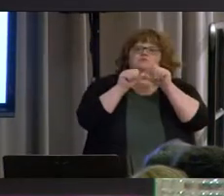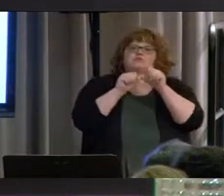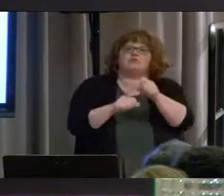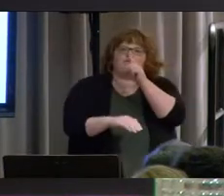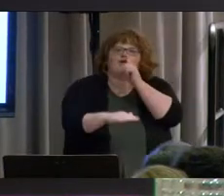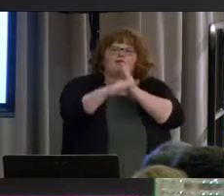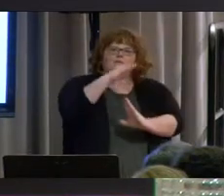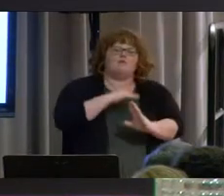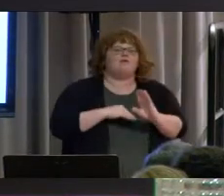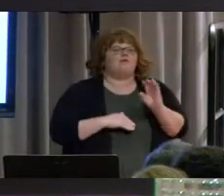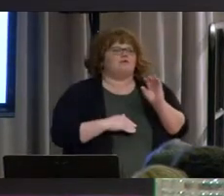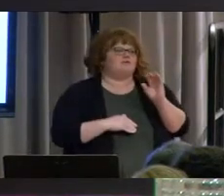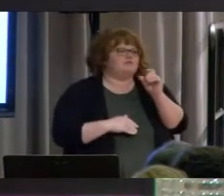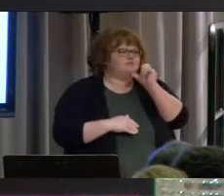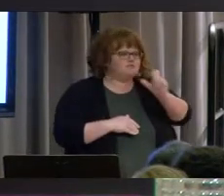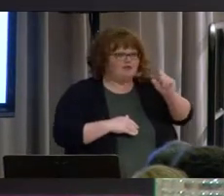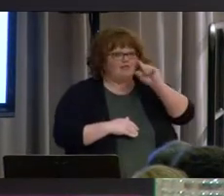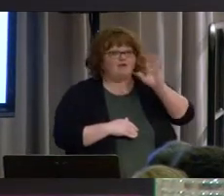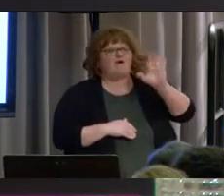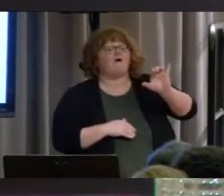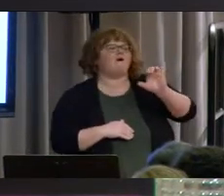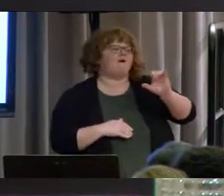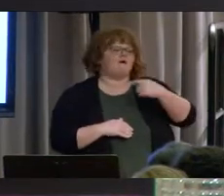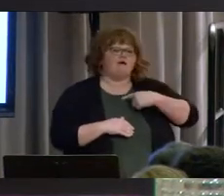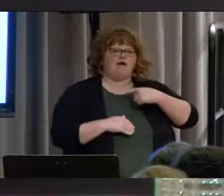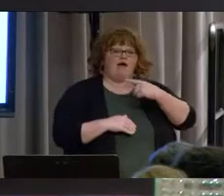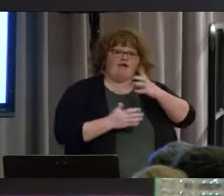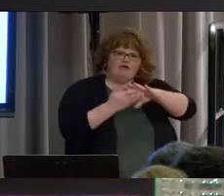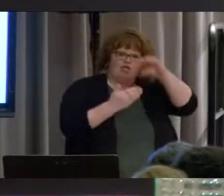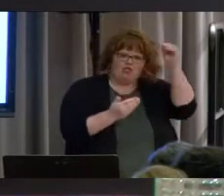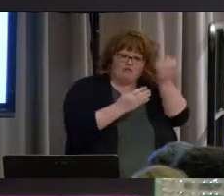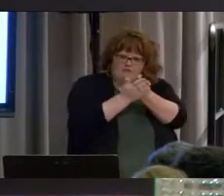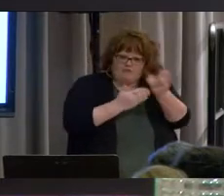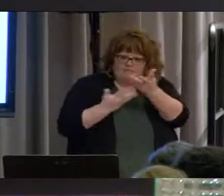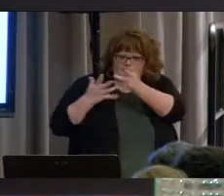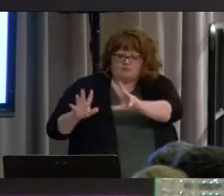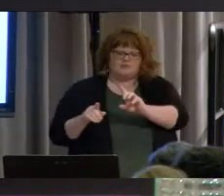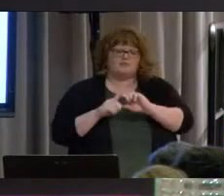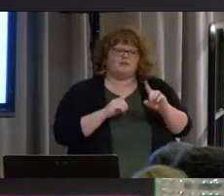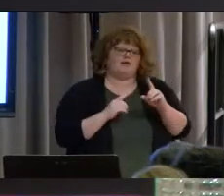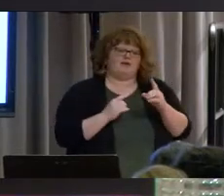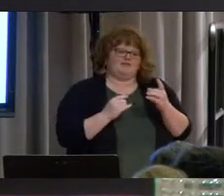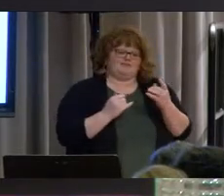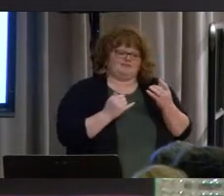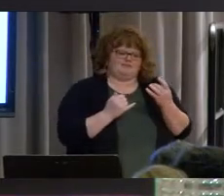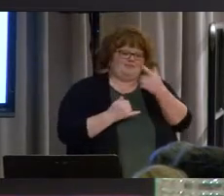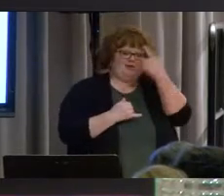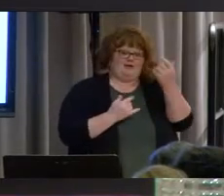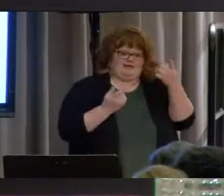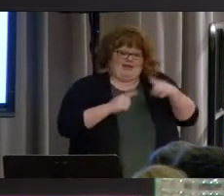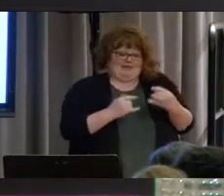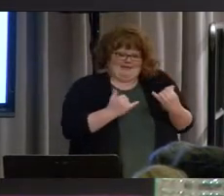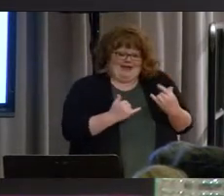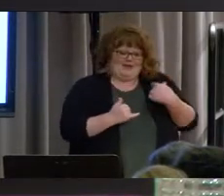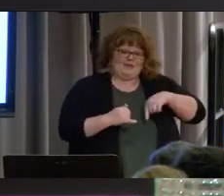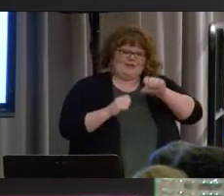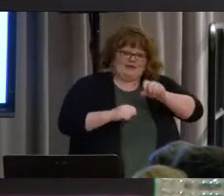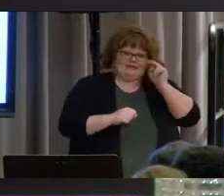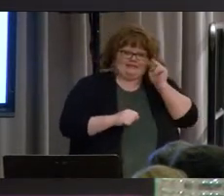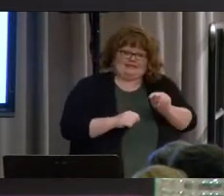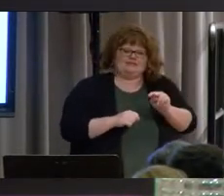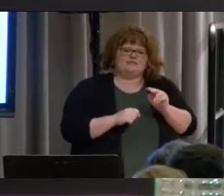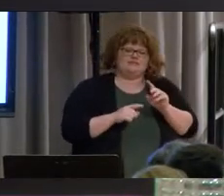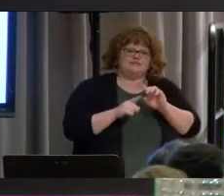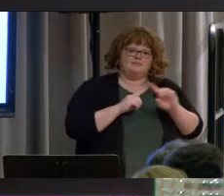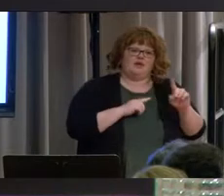all the lies that you've been telling each other. Just because we're in this moment of time that we can see it. And we don't have to think very hard